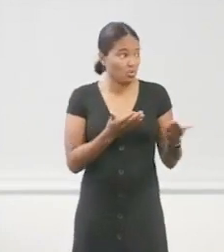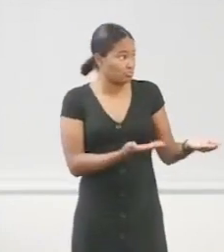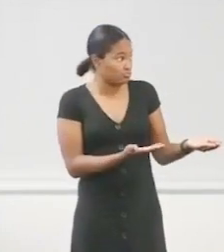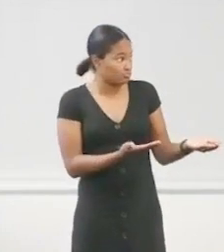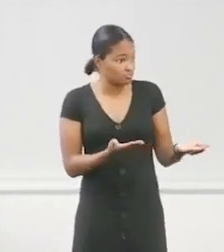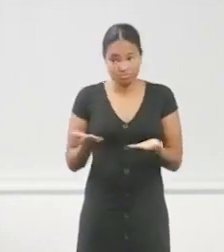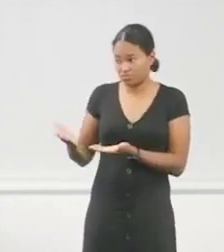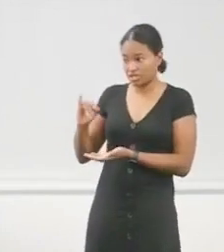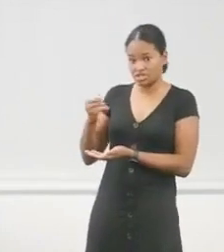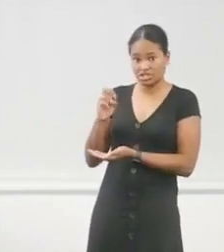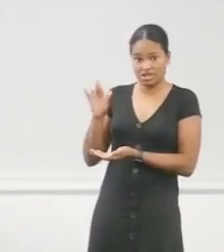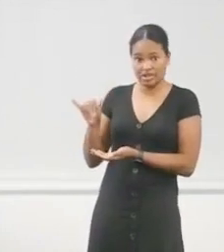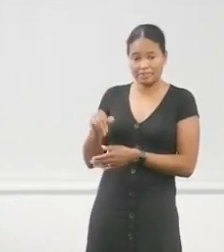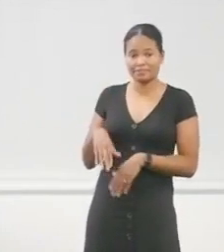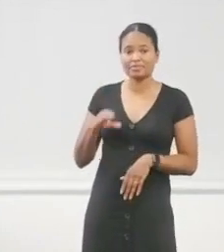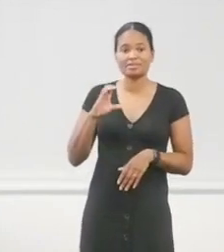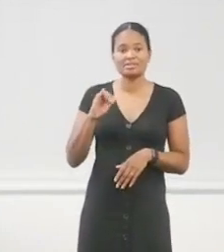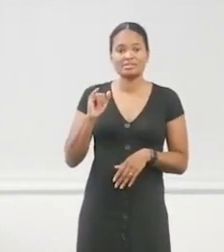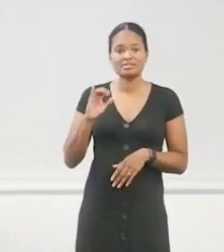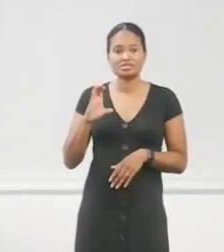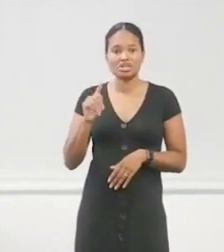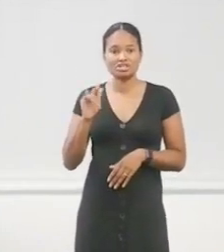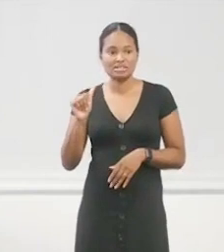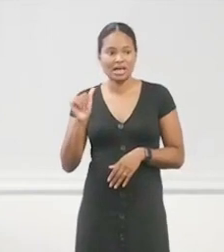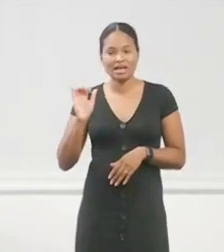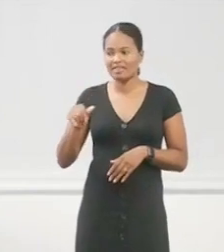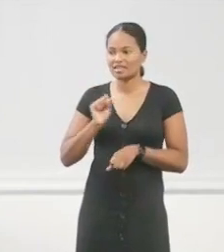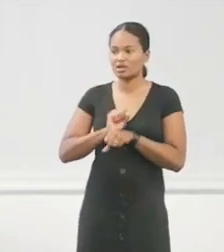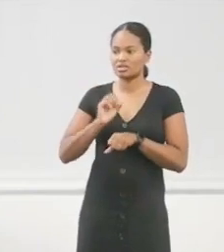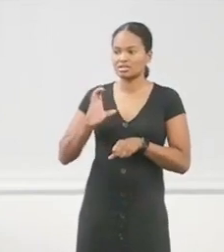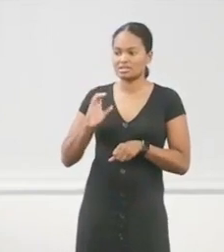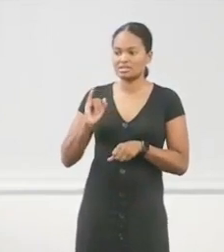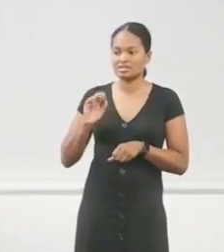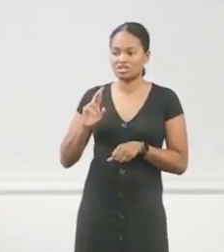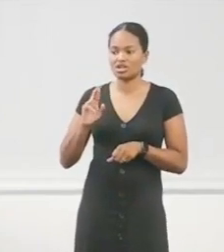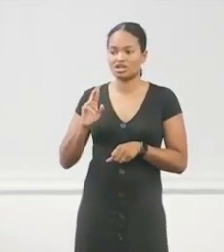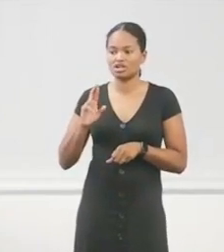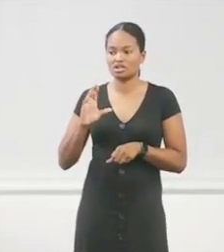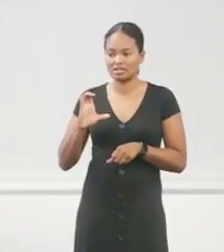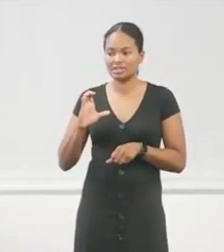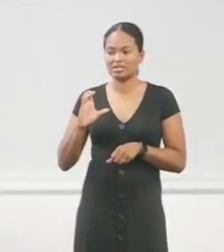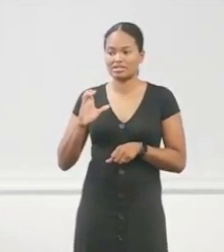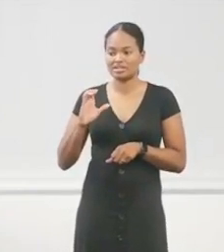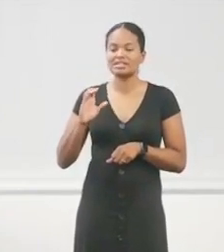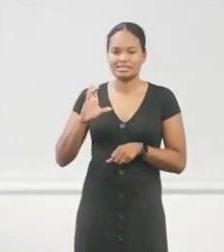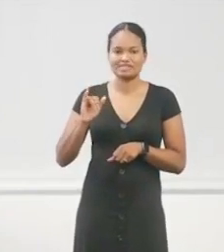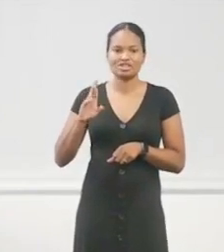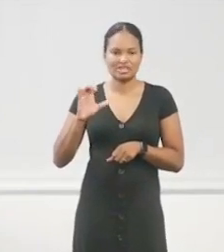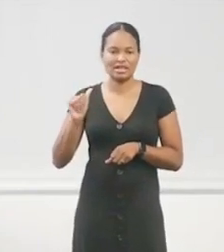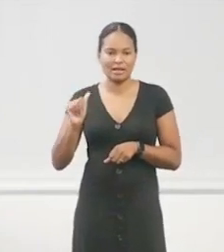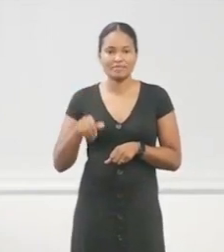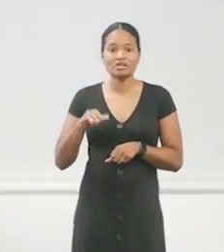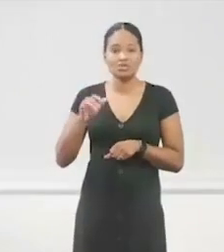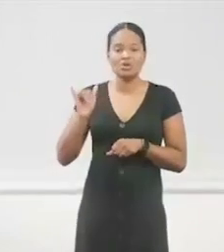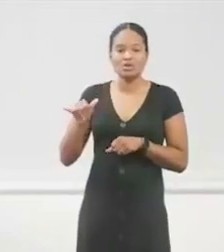So, CERCEA is still a work in progress. Right now, if you guys want some light reading, there's about a 350-page document open for